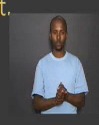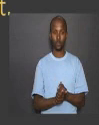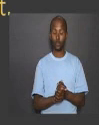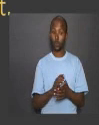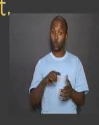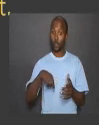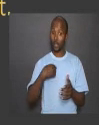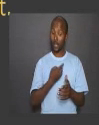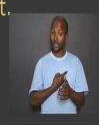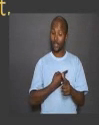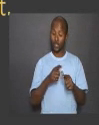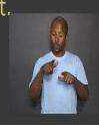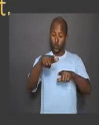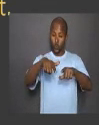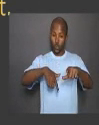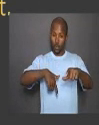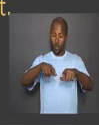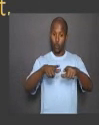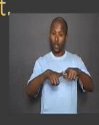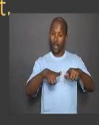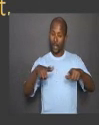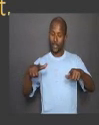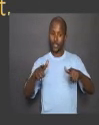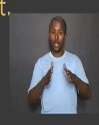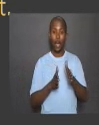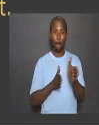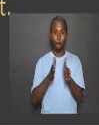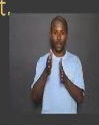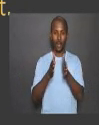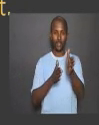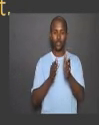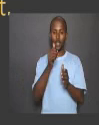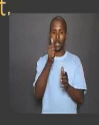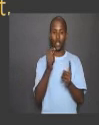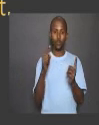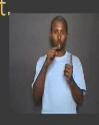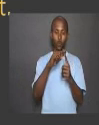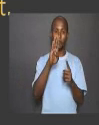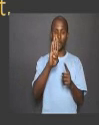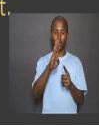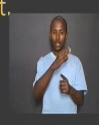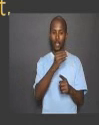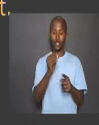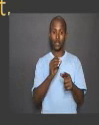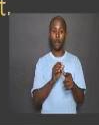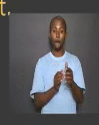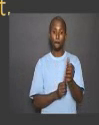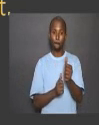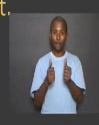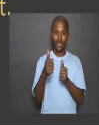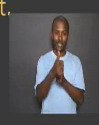We can draw lines that are parallel to AB and passing